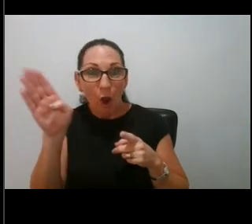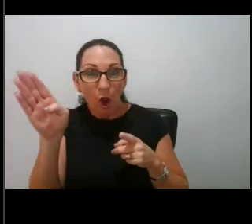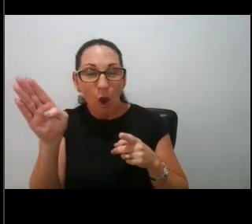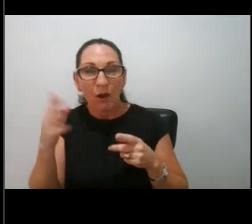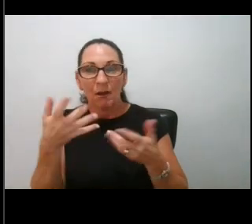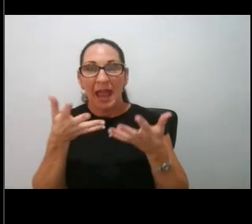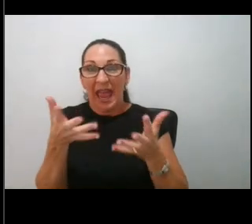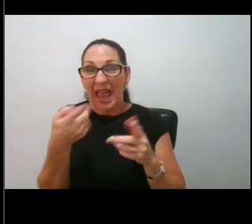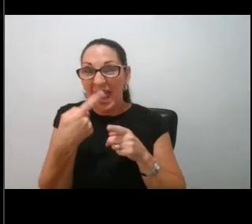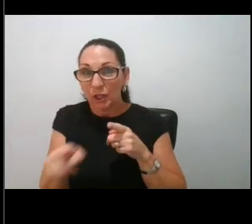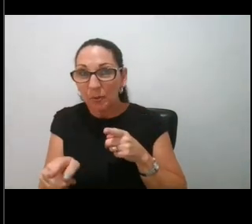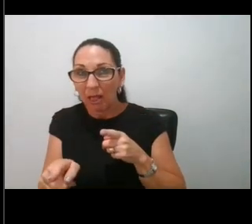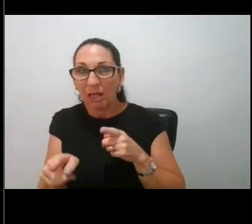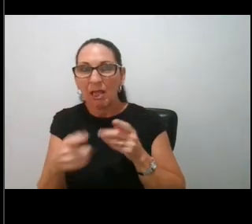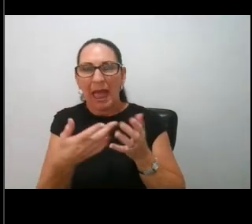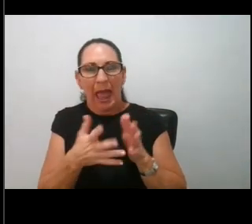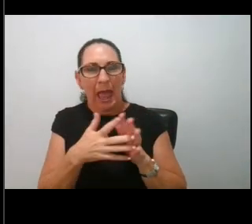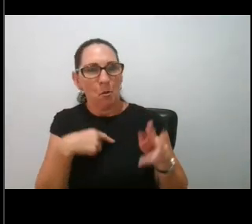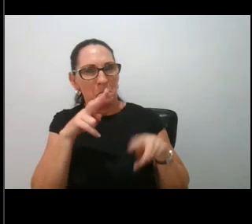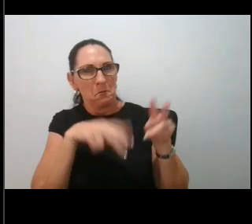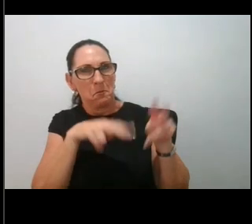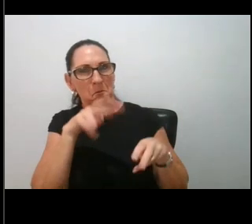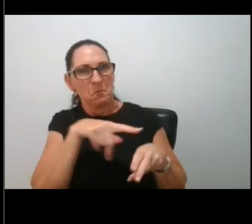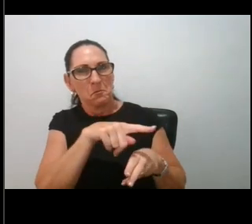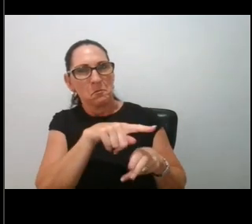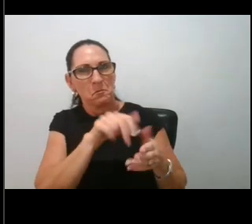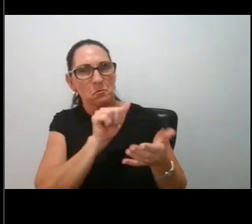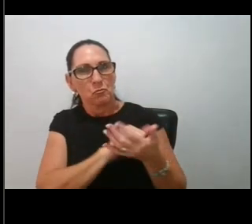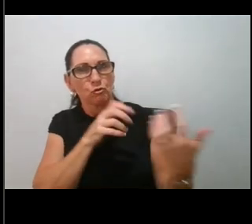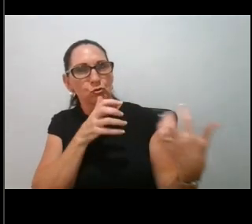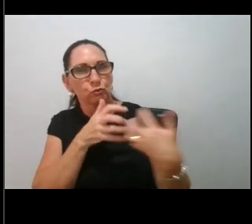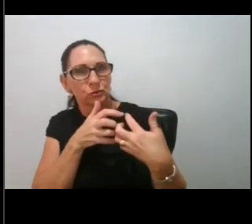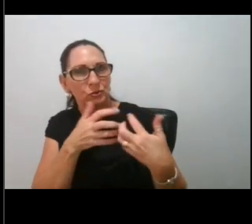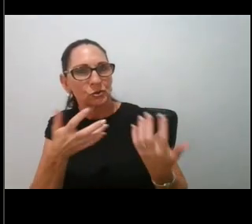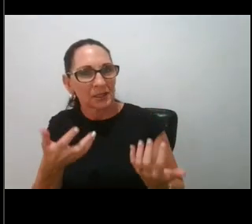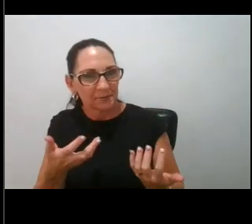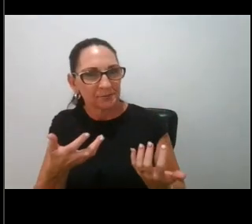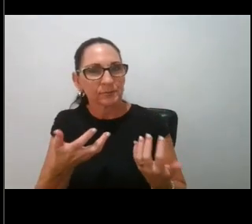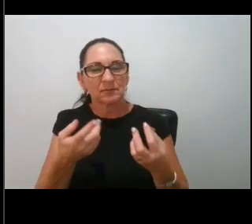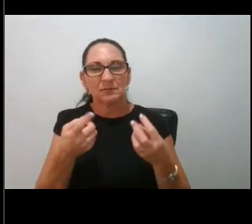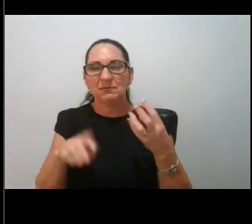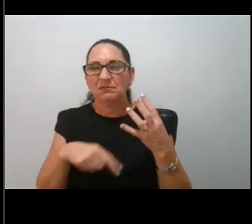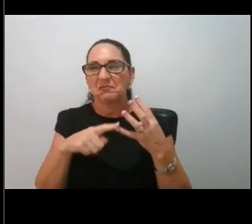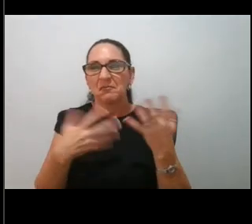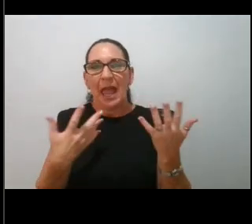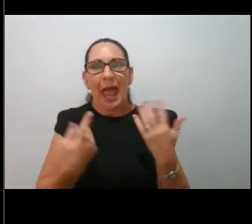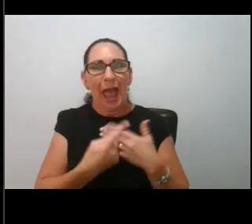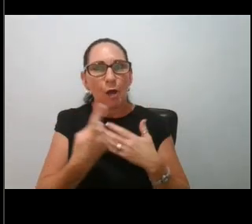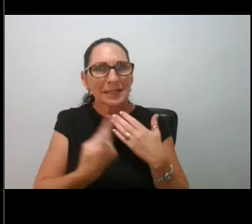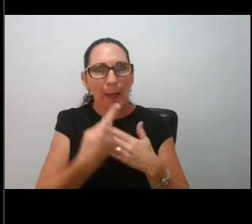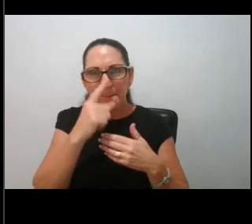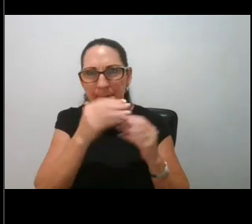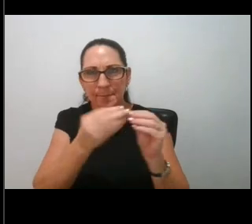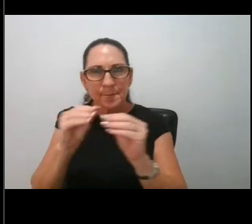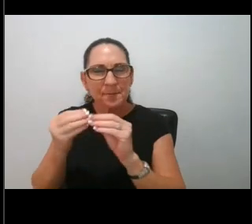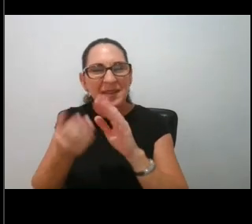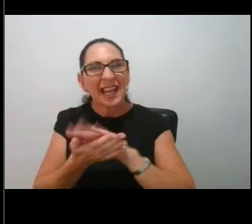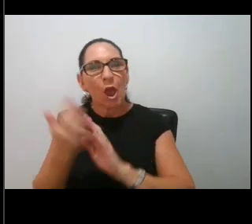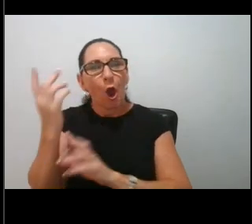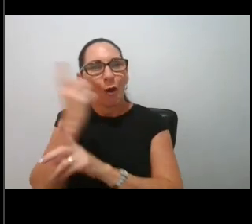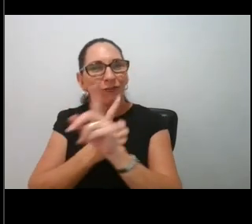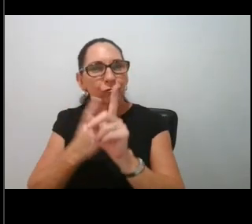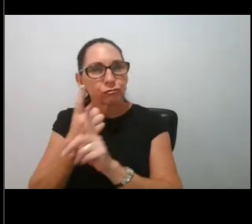we assess for suitability, what outcomes can be facilitated in a conference, what happens